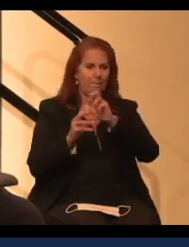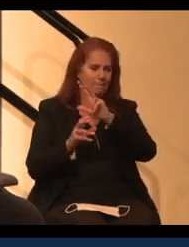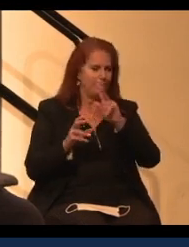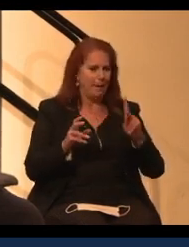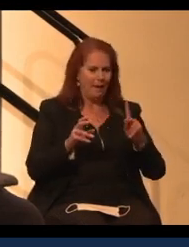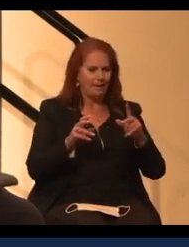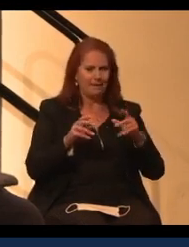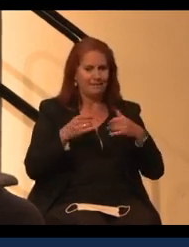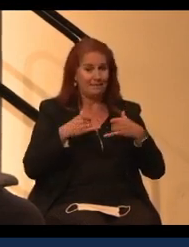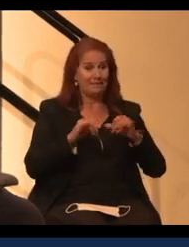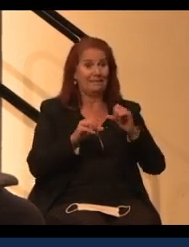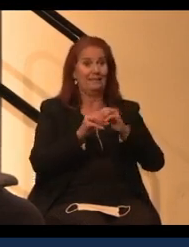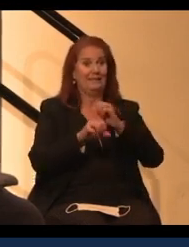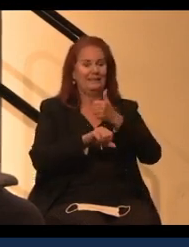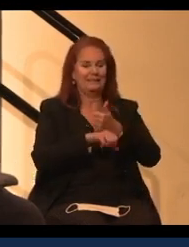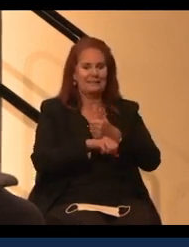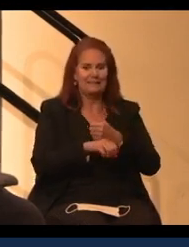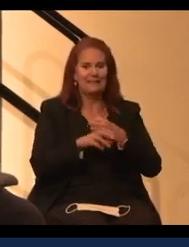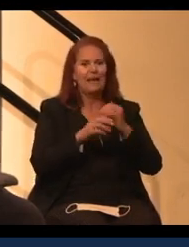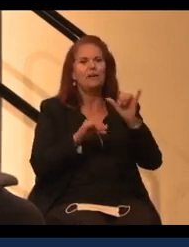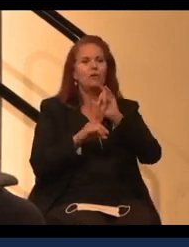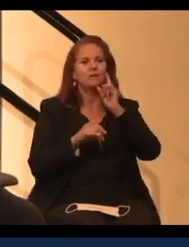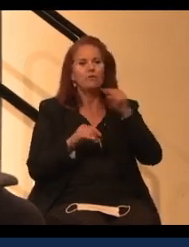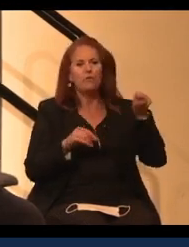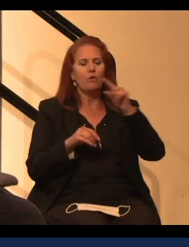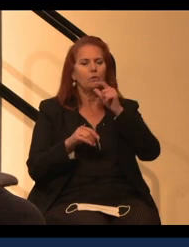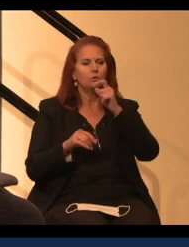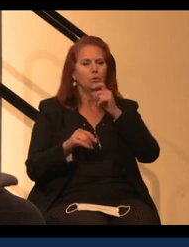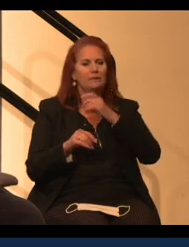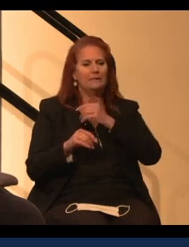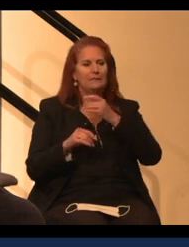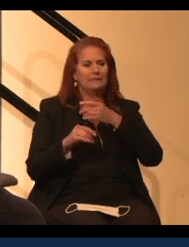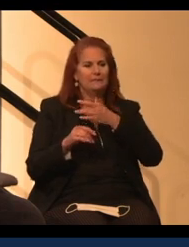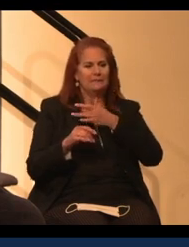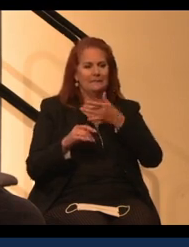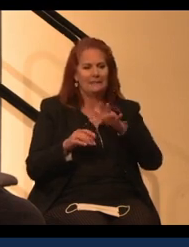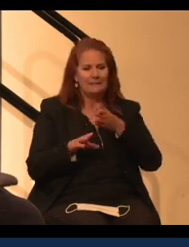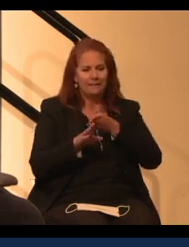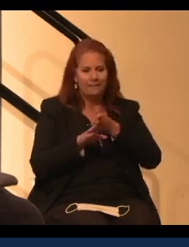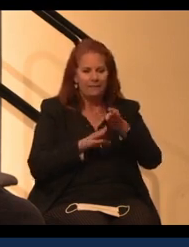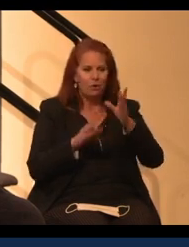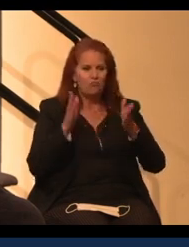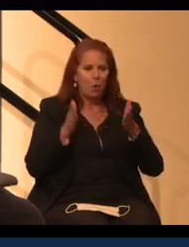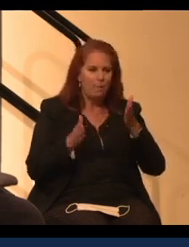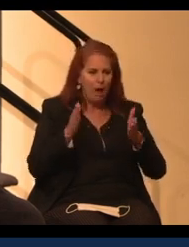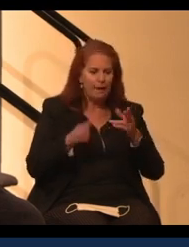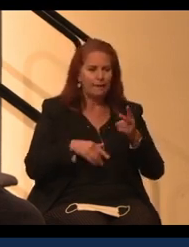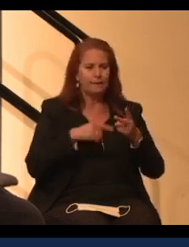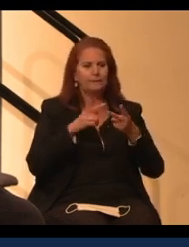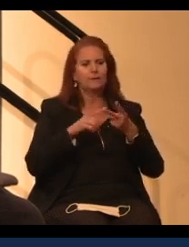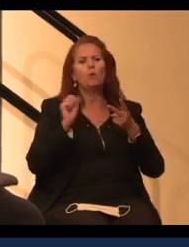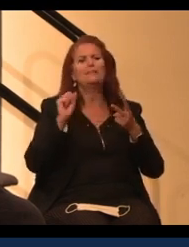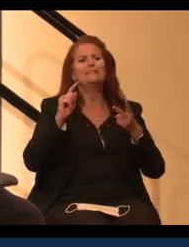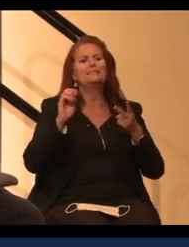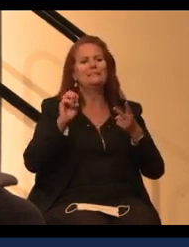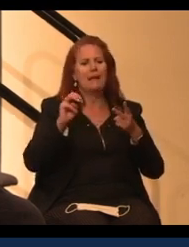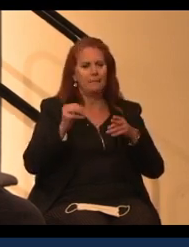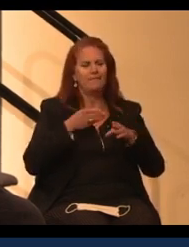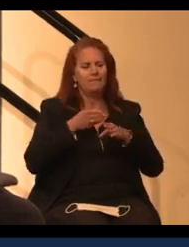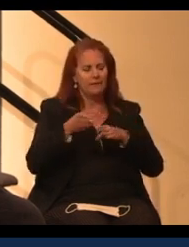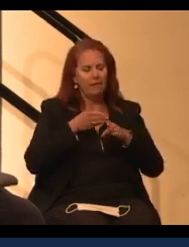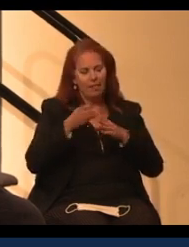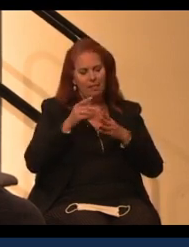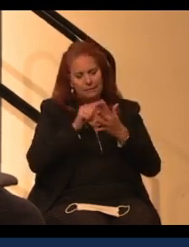still in existence. And also for those in sensitive fields, Chinese students that are studying robotics, artificial intelligence, particular